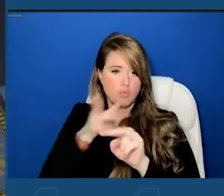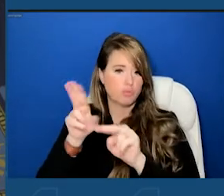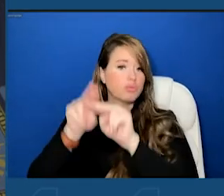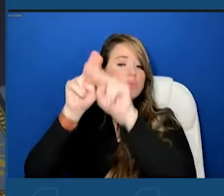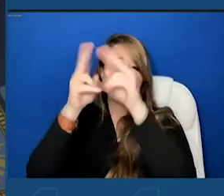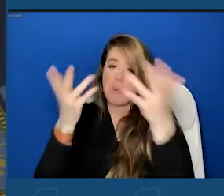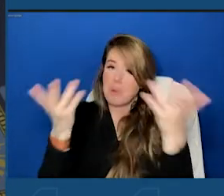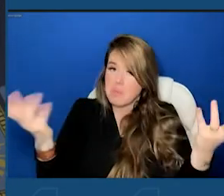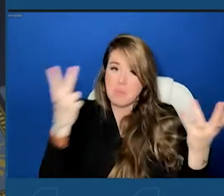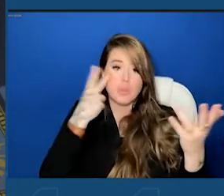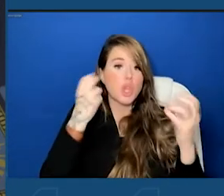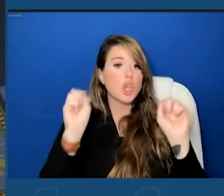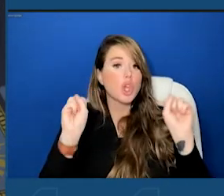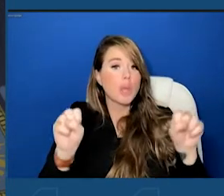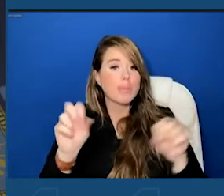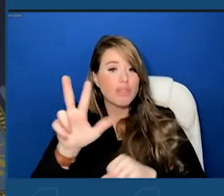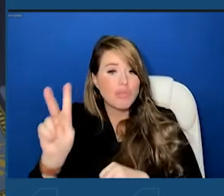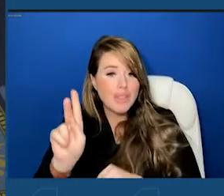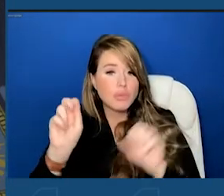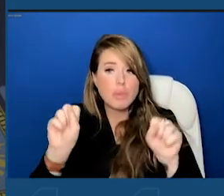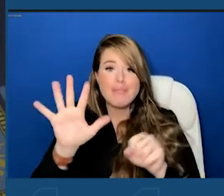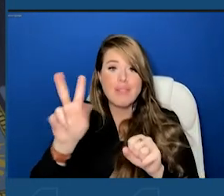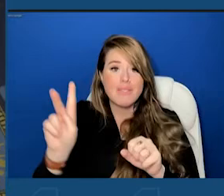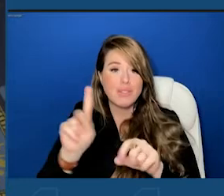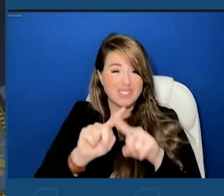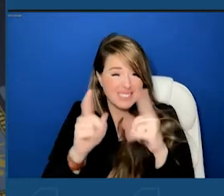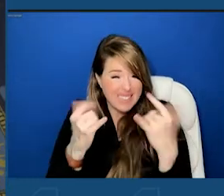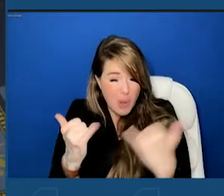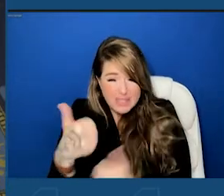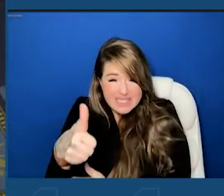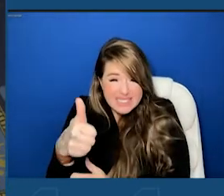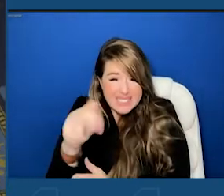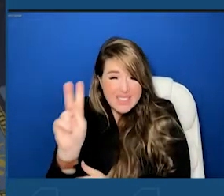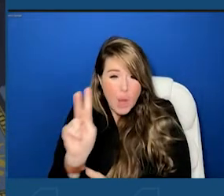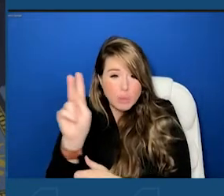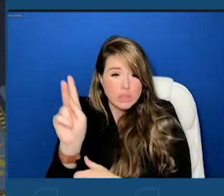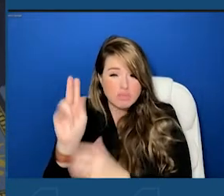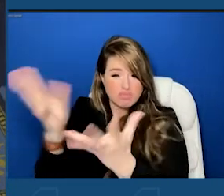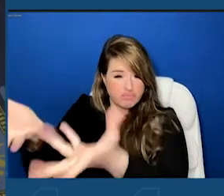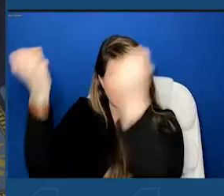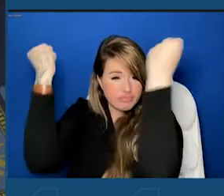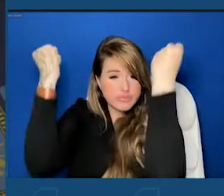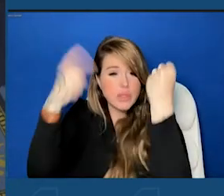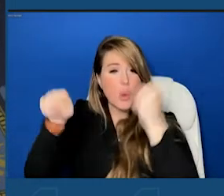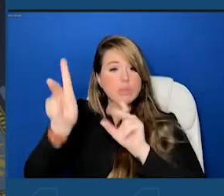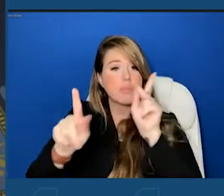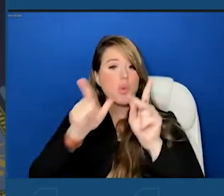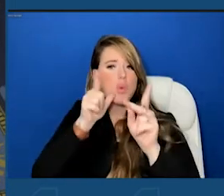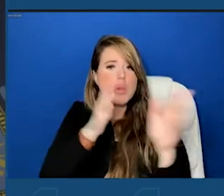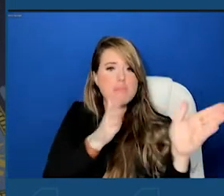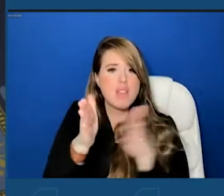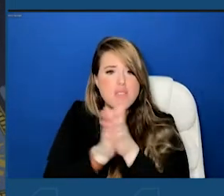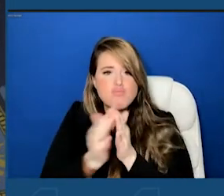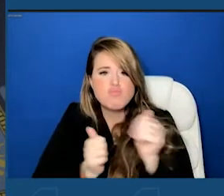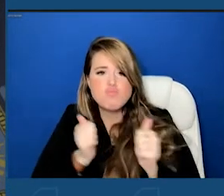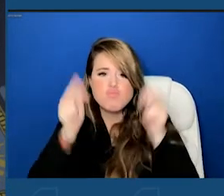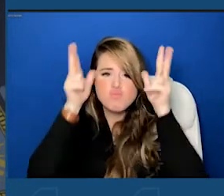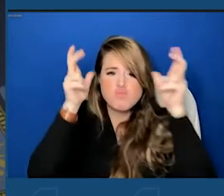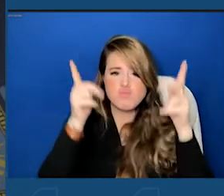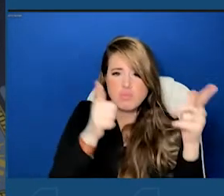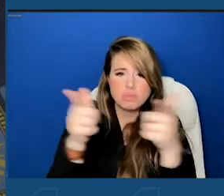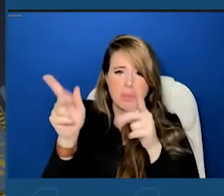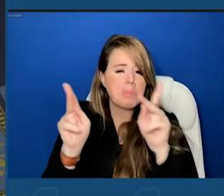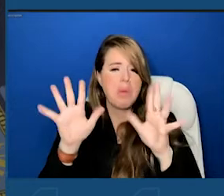be 3,000. It could be 5,000. It is 10,000 guns that are out of the hands of people who would do harm to others. And I'm proud of